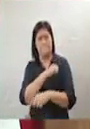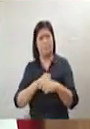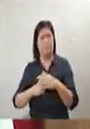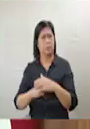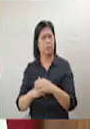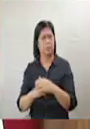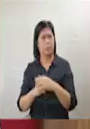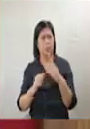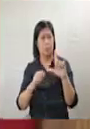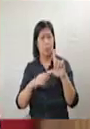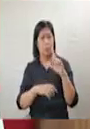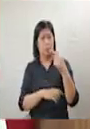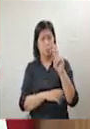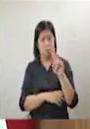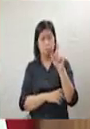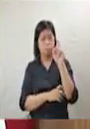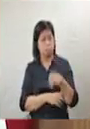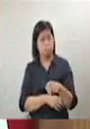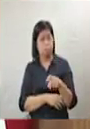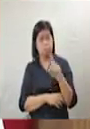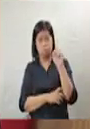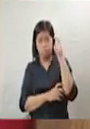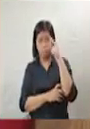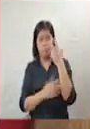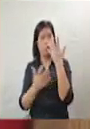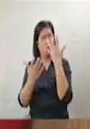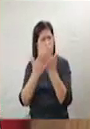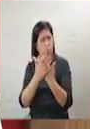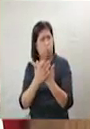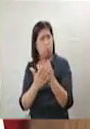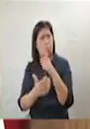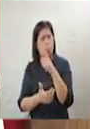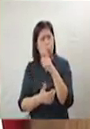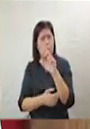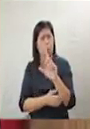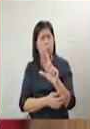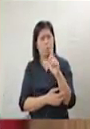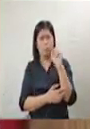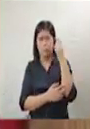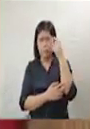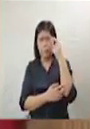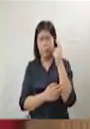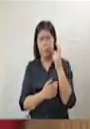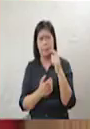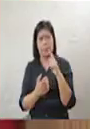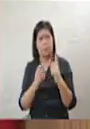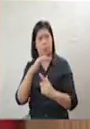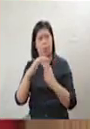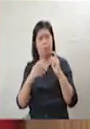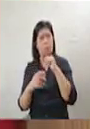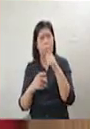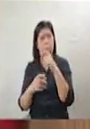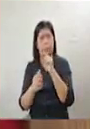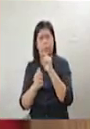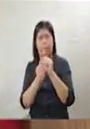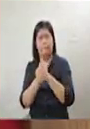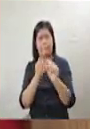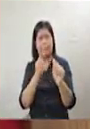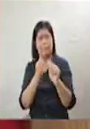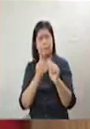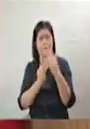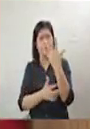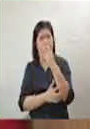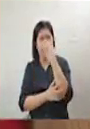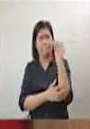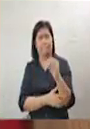Ang local government dapat ikulong ang mga local governments na hindi nagpapasa ng